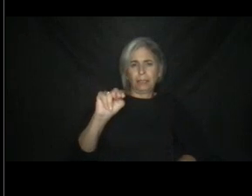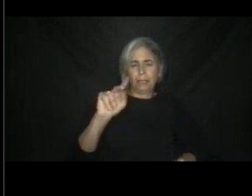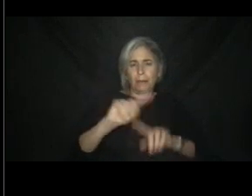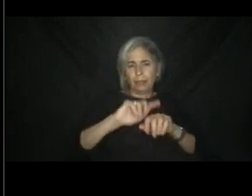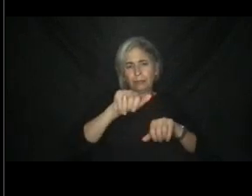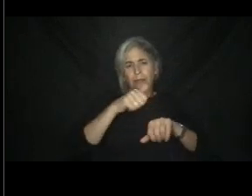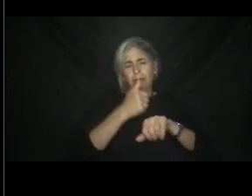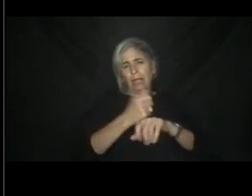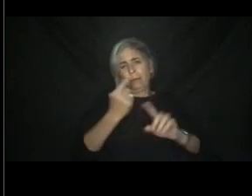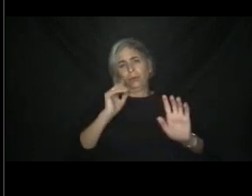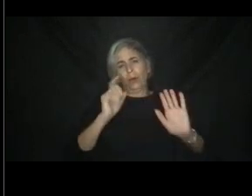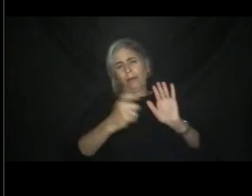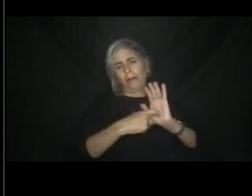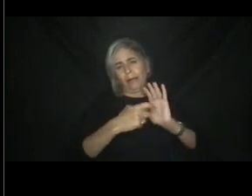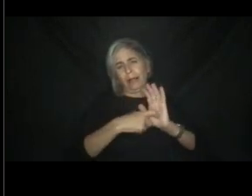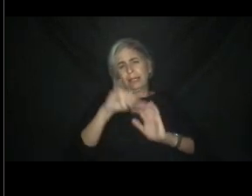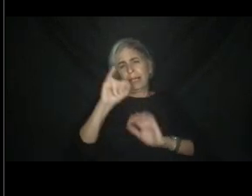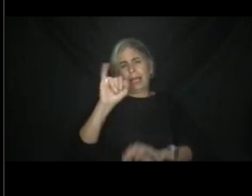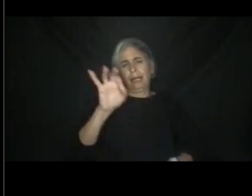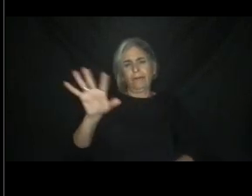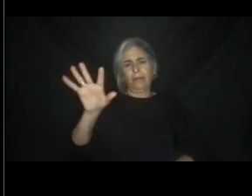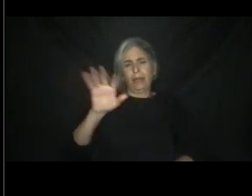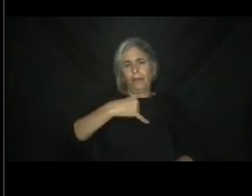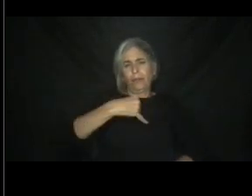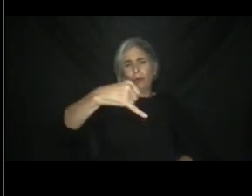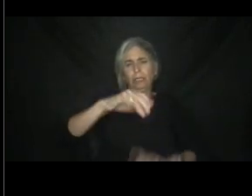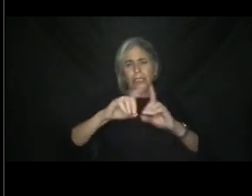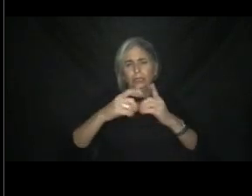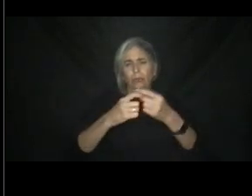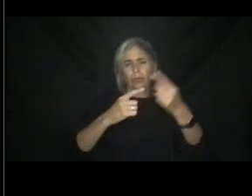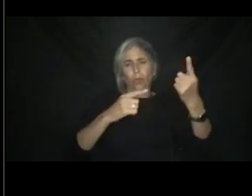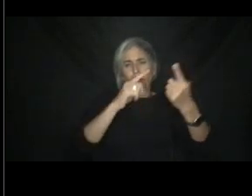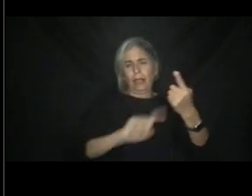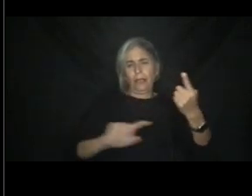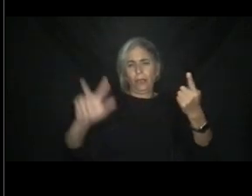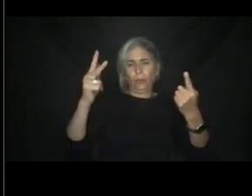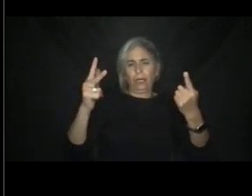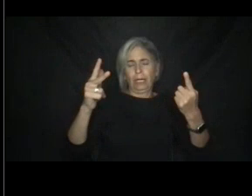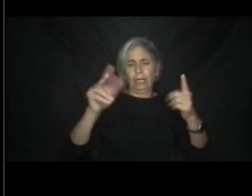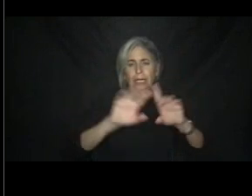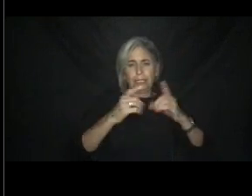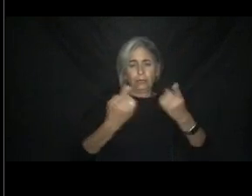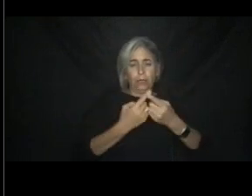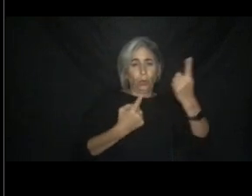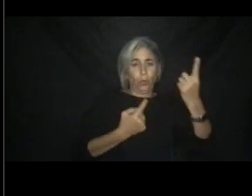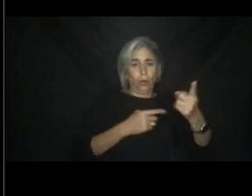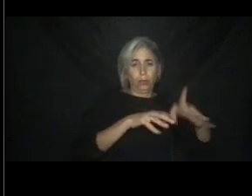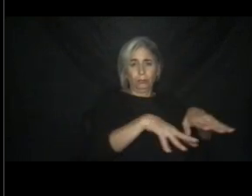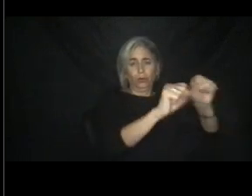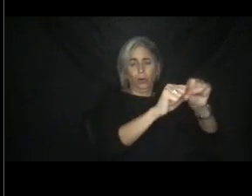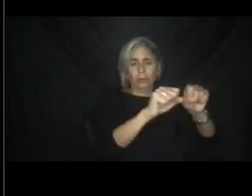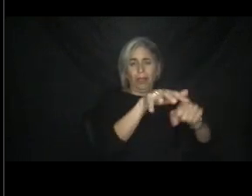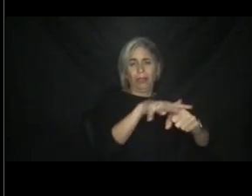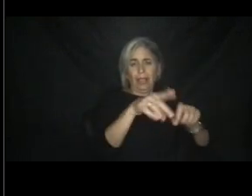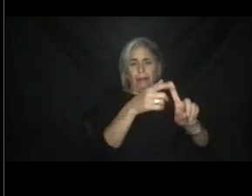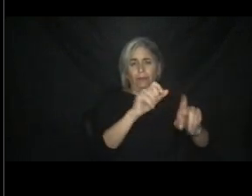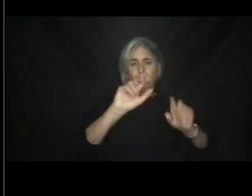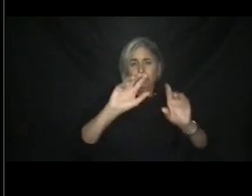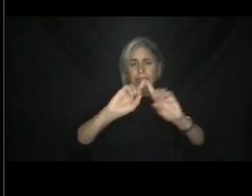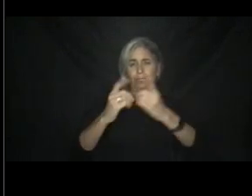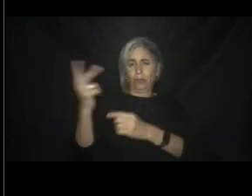border between Districts 1 and 3. District 1 absorbs land taken from District 3. But again,